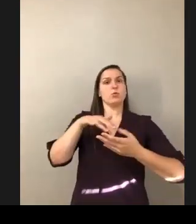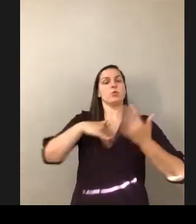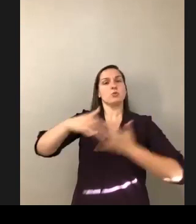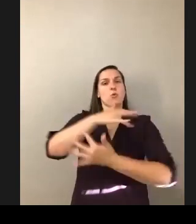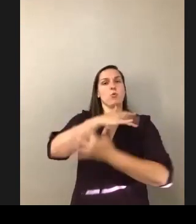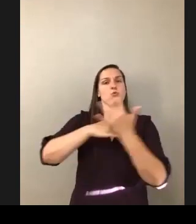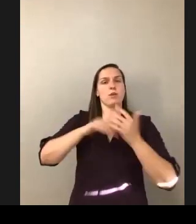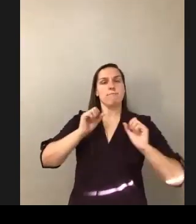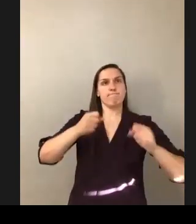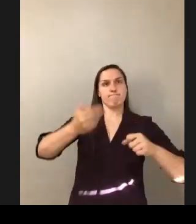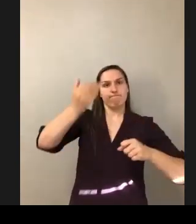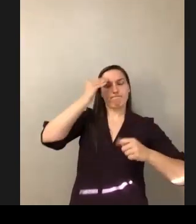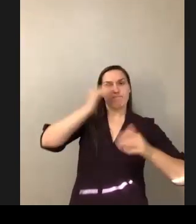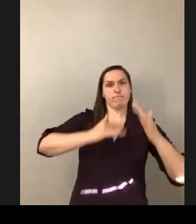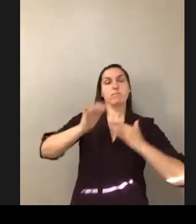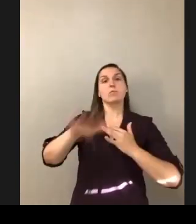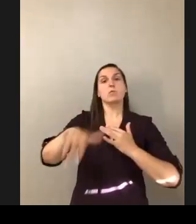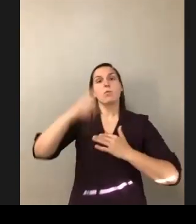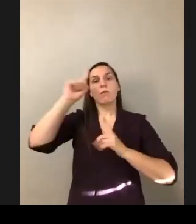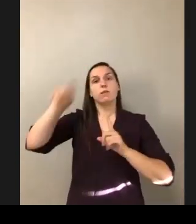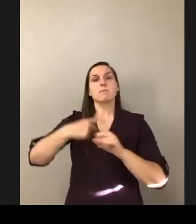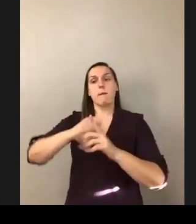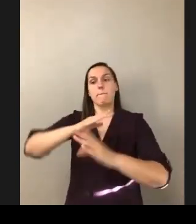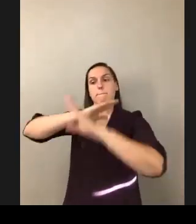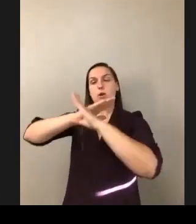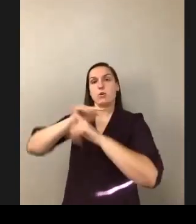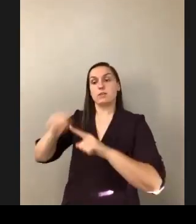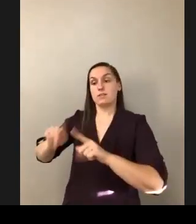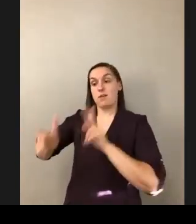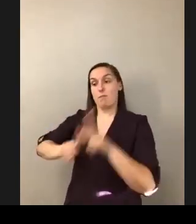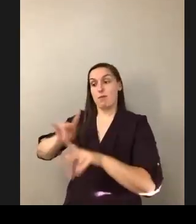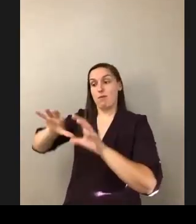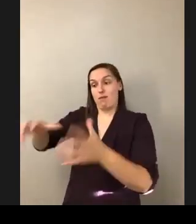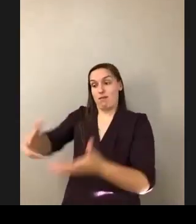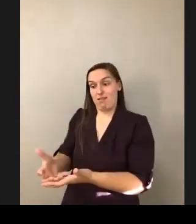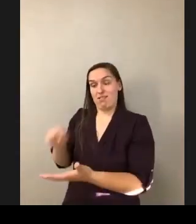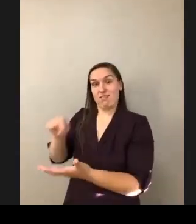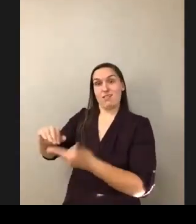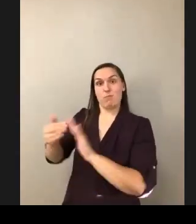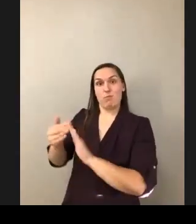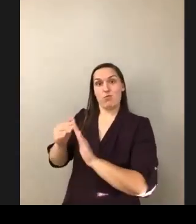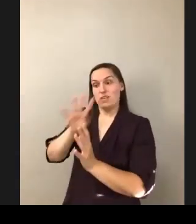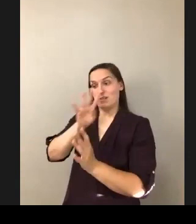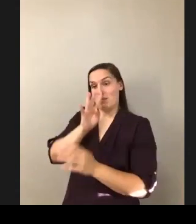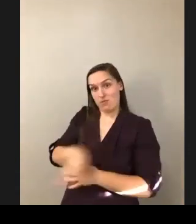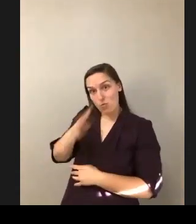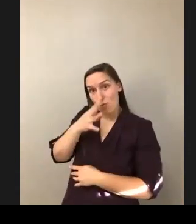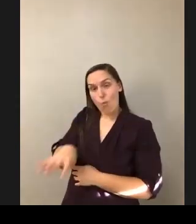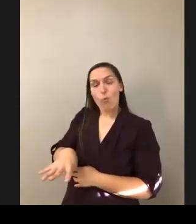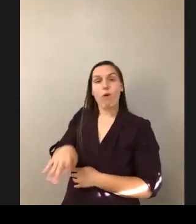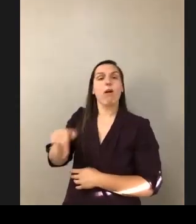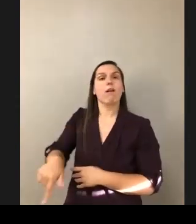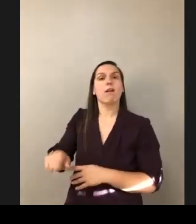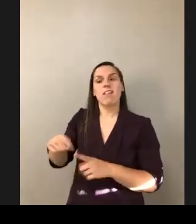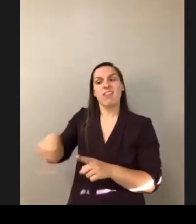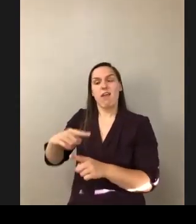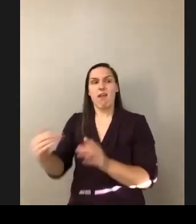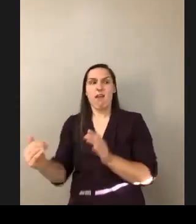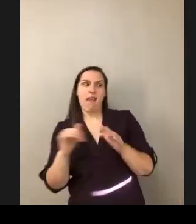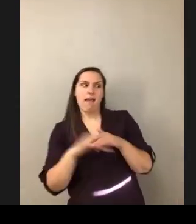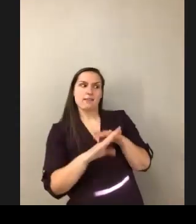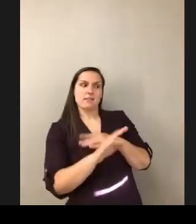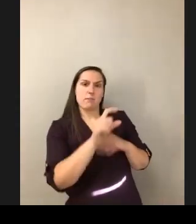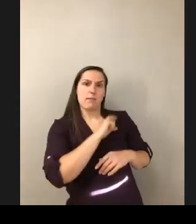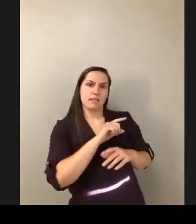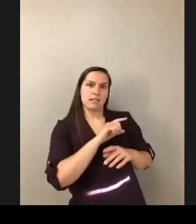thoughts on the barriers that folks from historically marginalized communities face when accessing what police oversight can